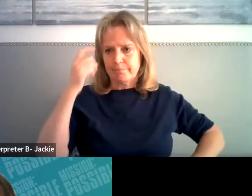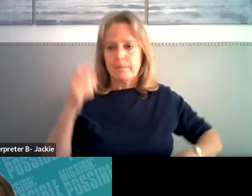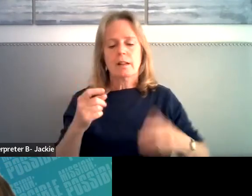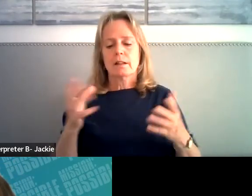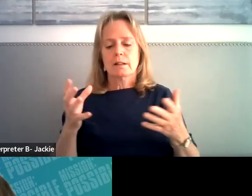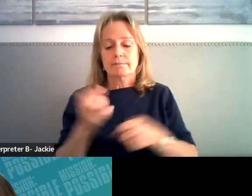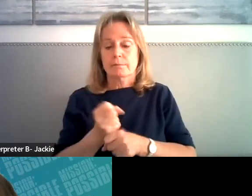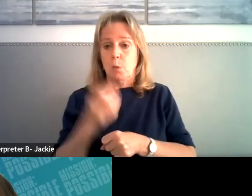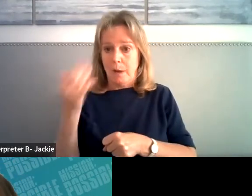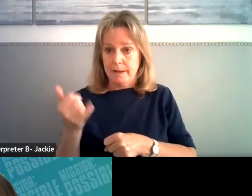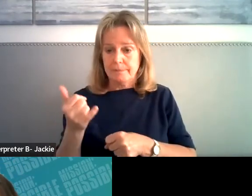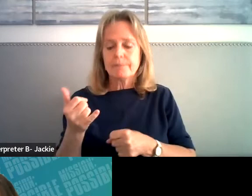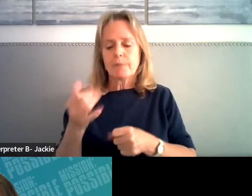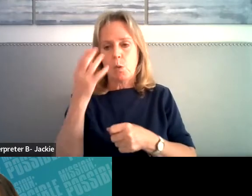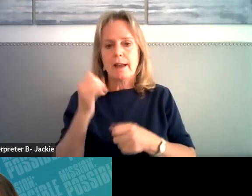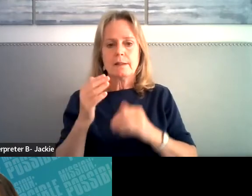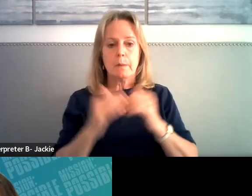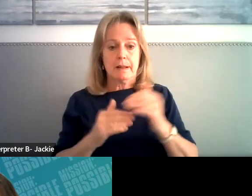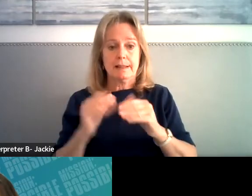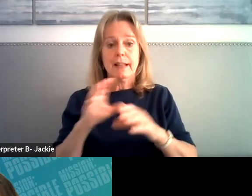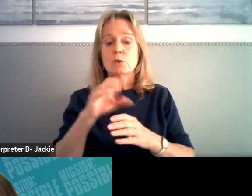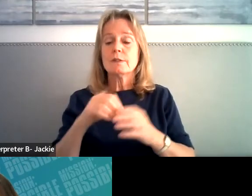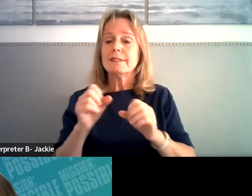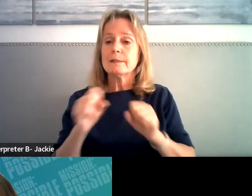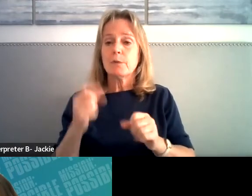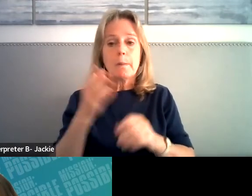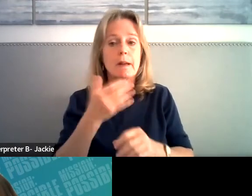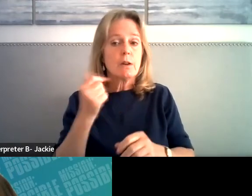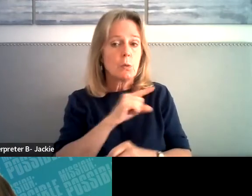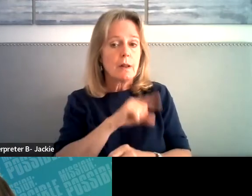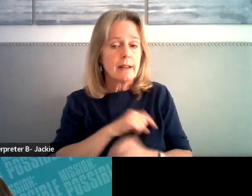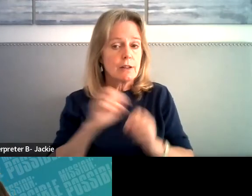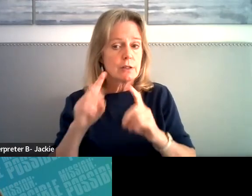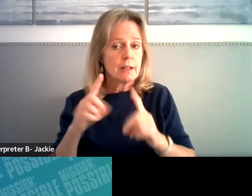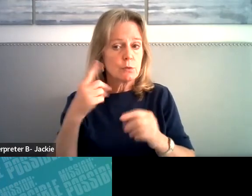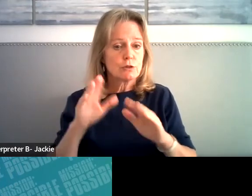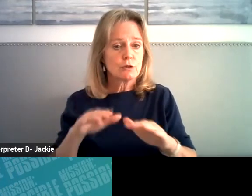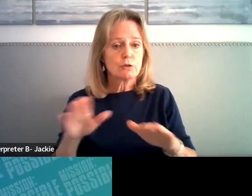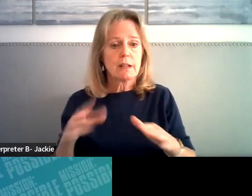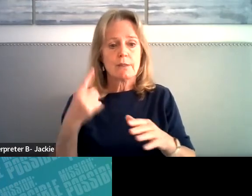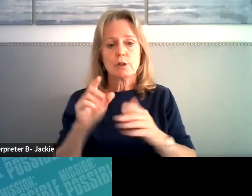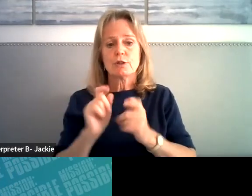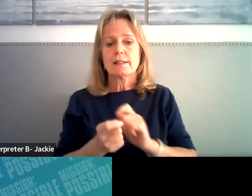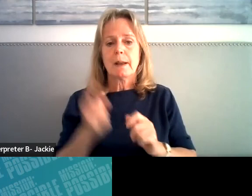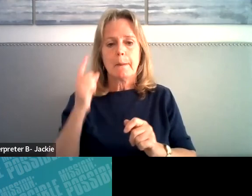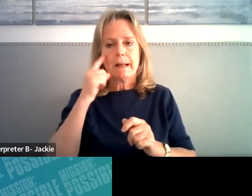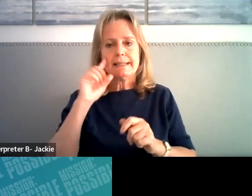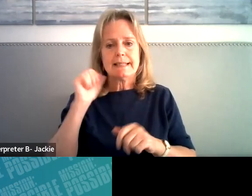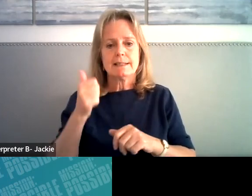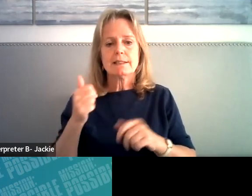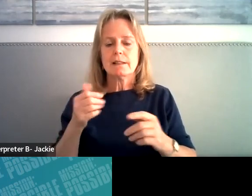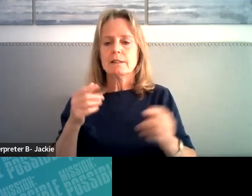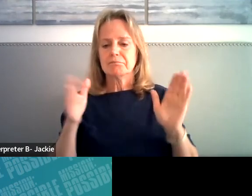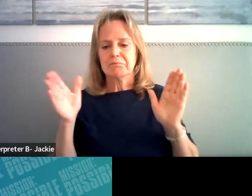why is to build an inclusive system for a better quality education for children and for changing mindset towards